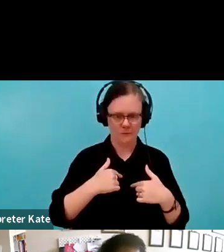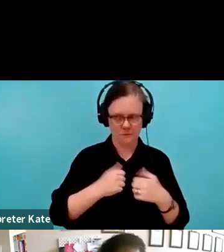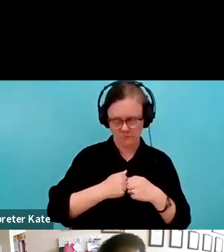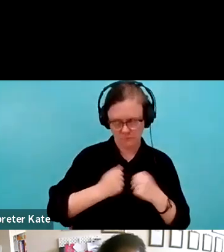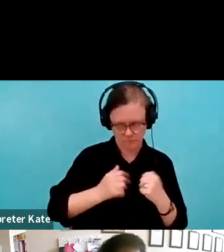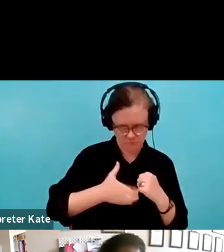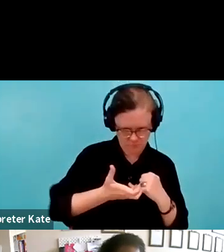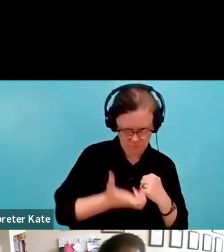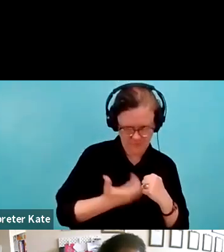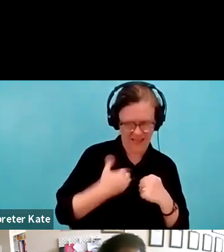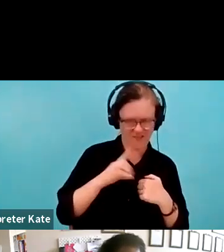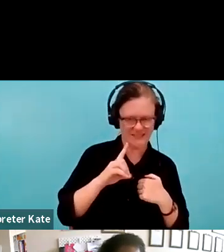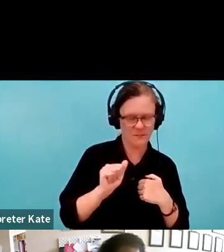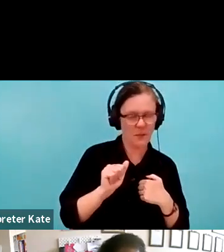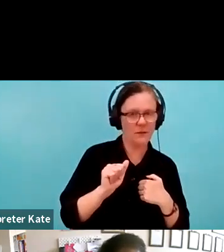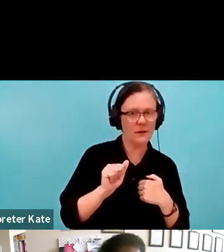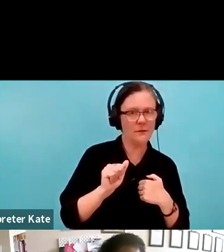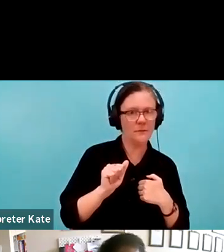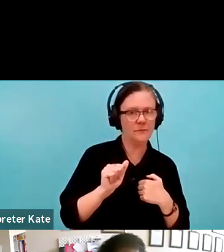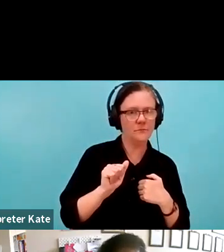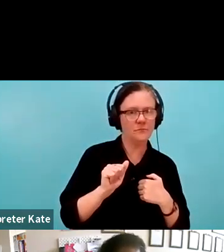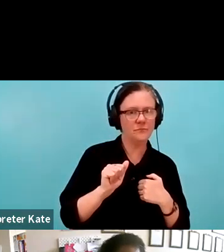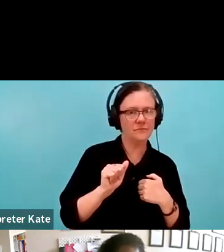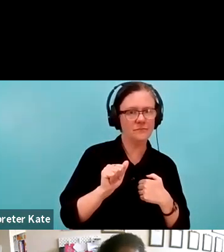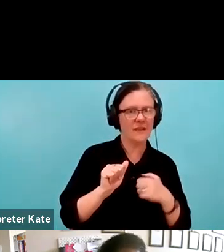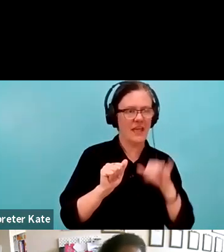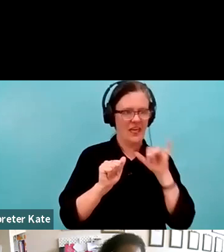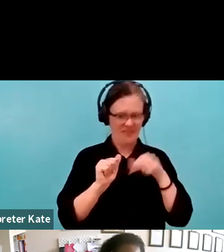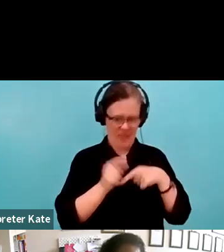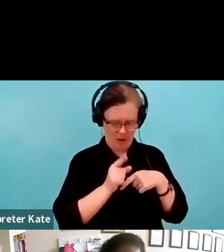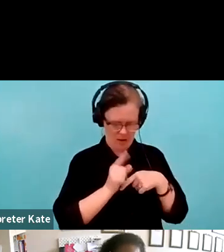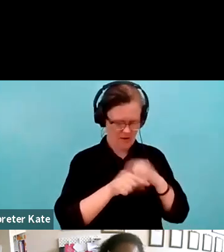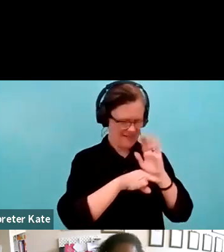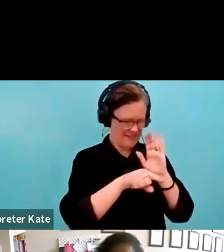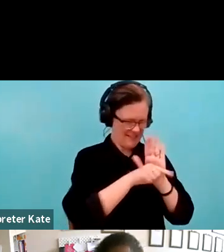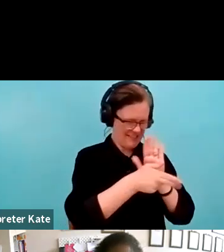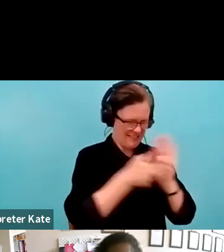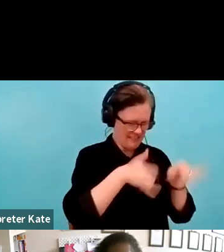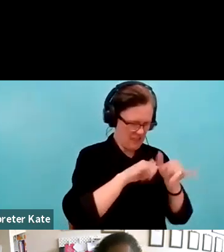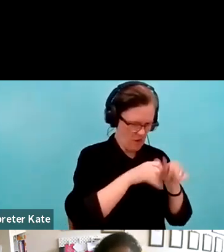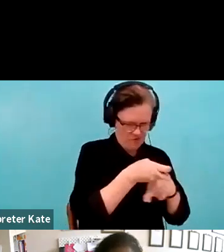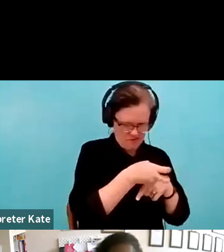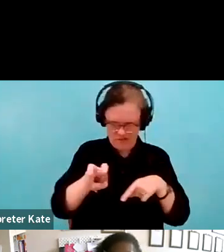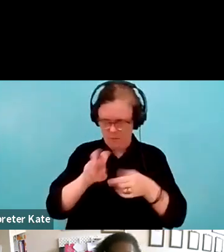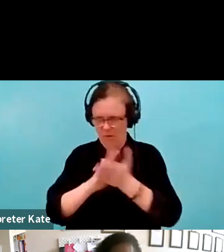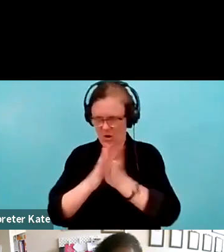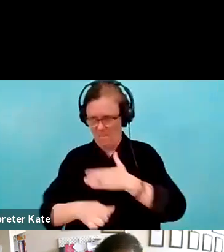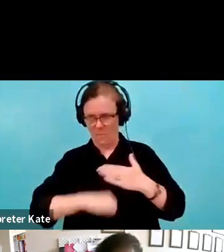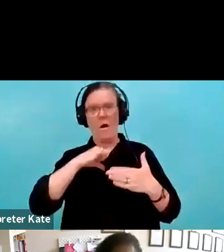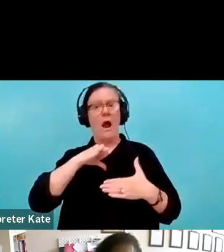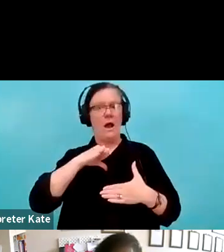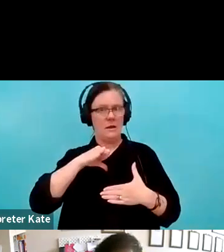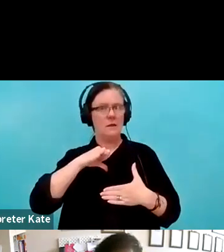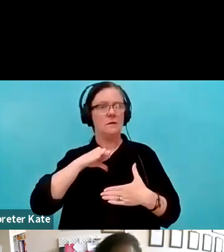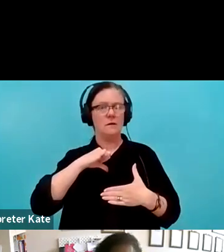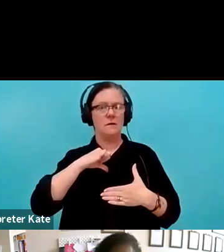a disability. And, you know, the moment when that sort of shifts to become pride, that is, it's